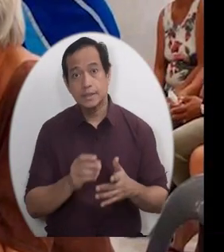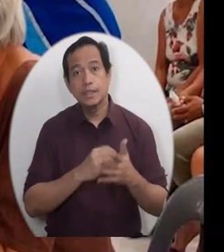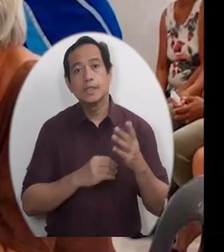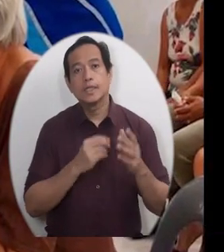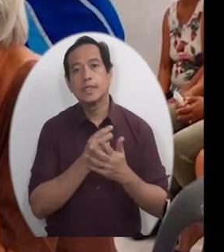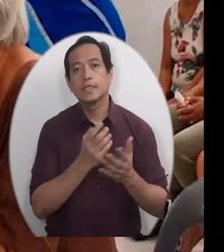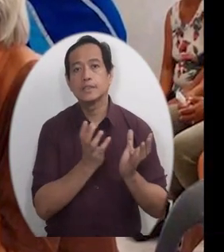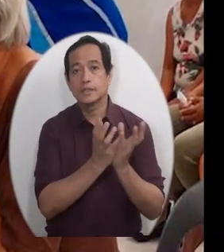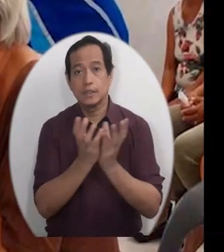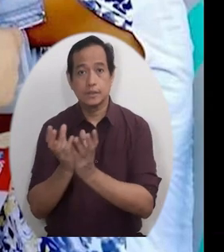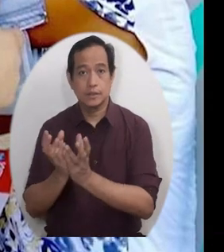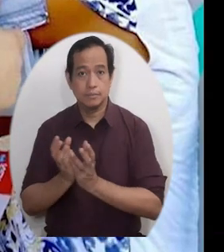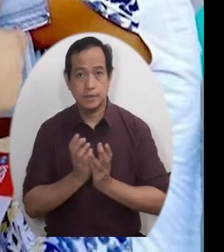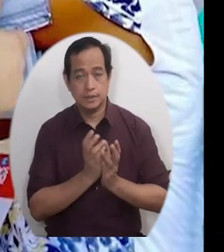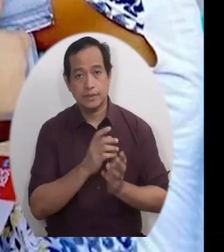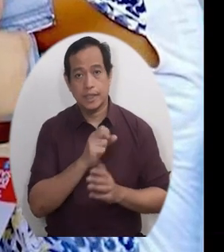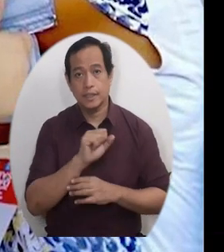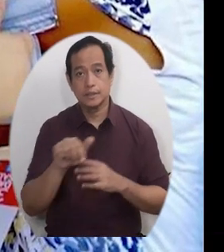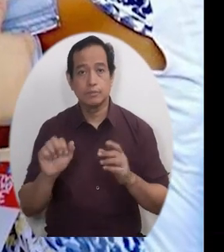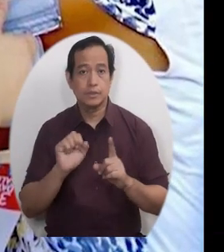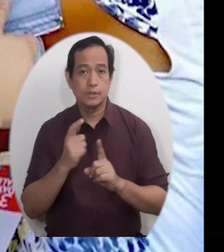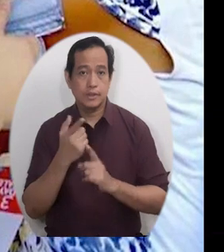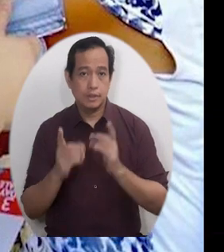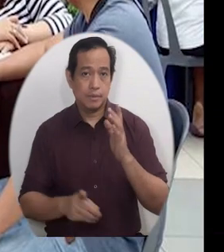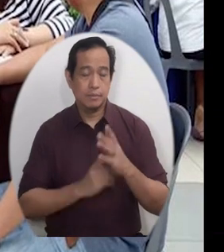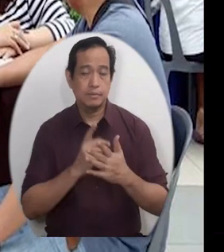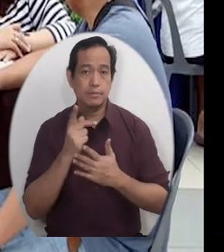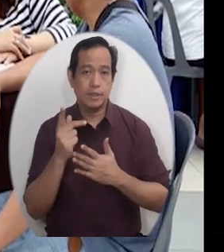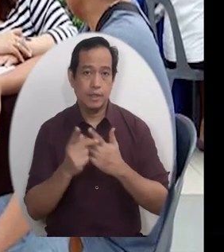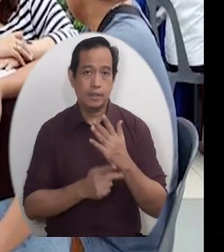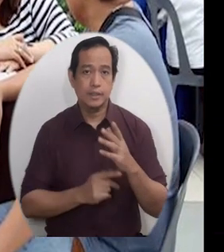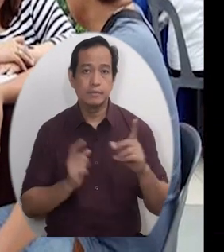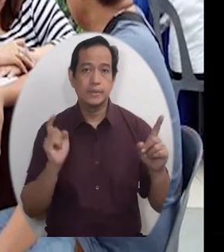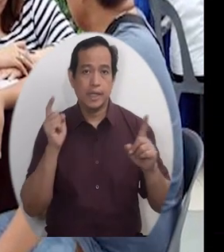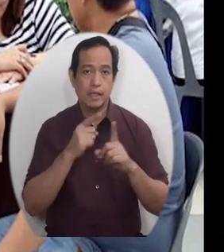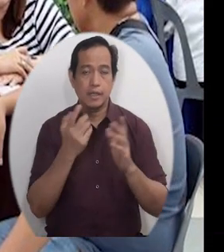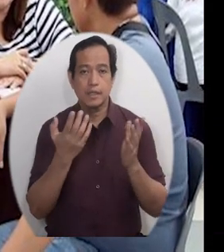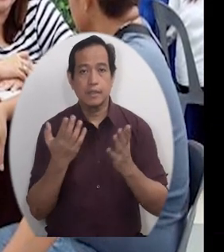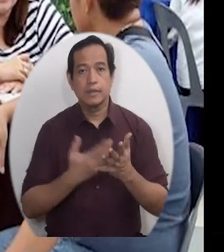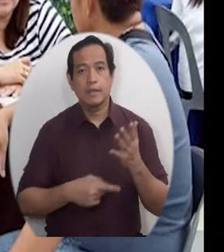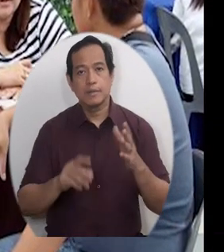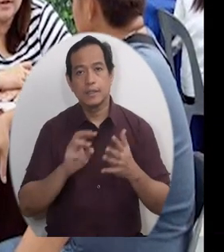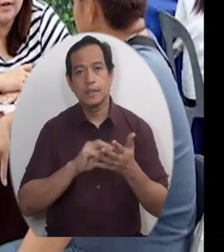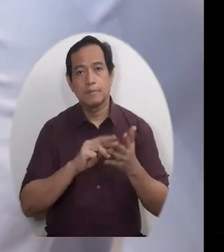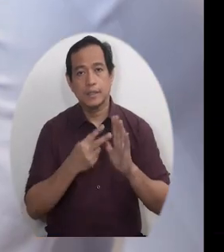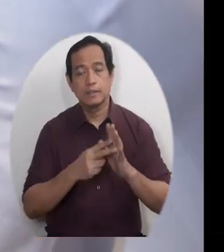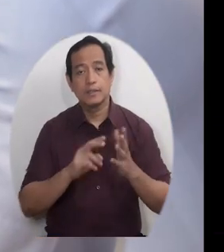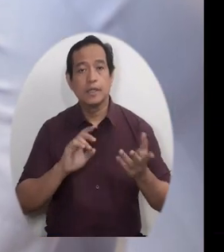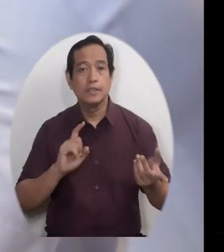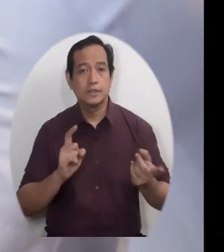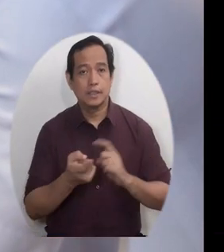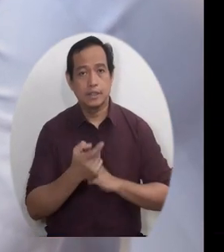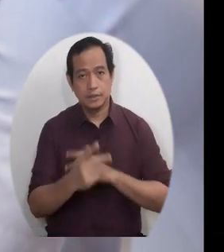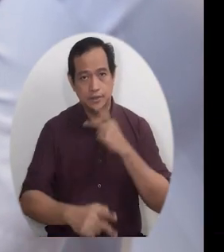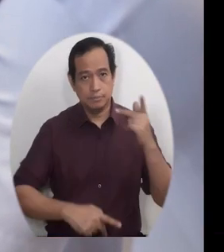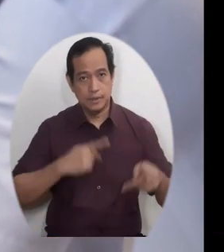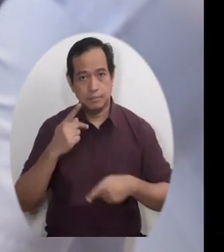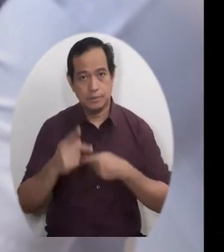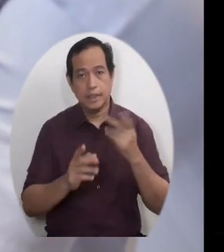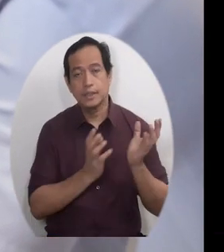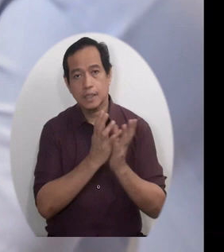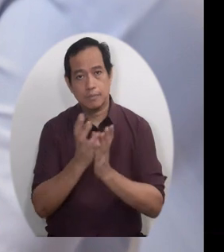Through SM Foundation's medical missions, SM provides free medical care to thousands of patients in its